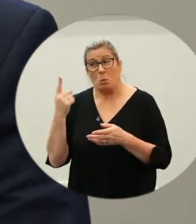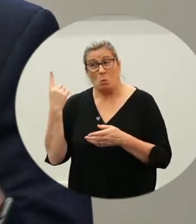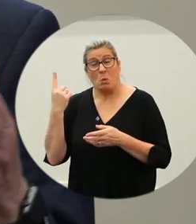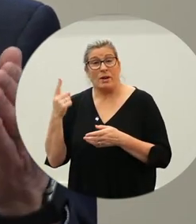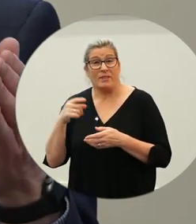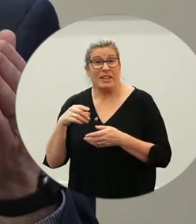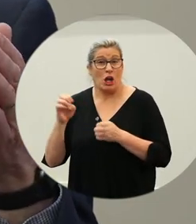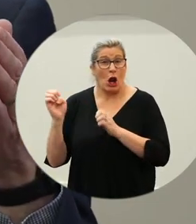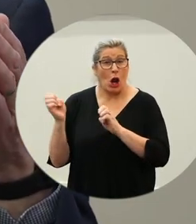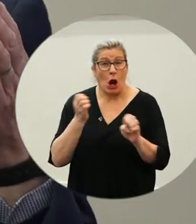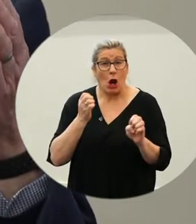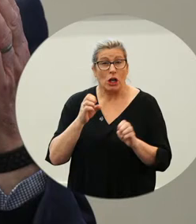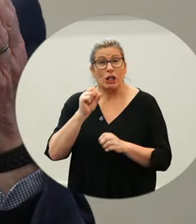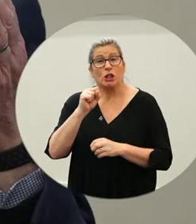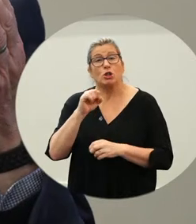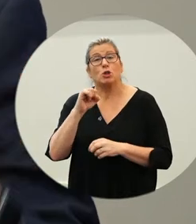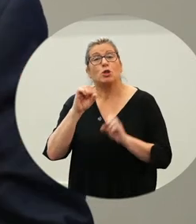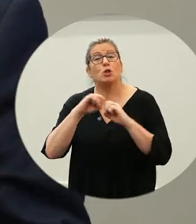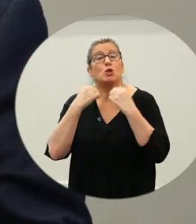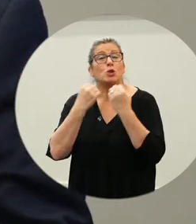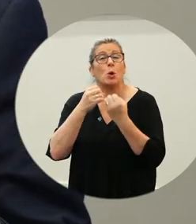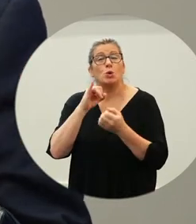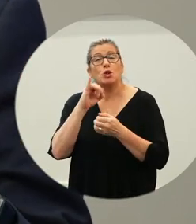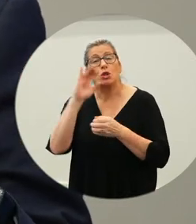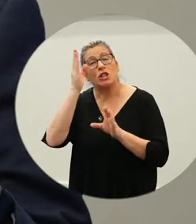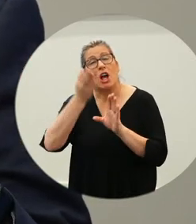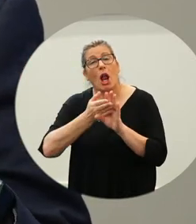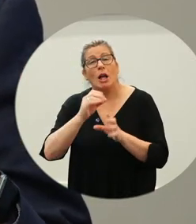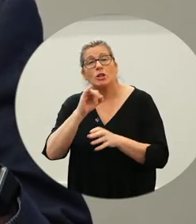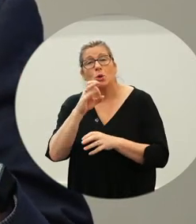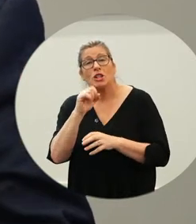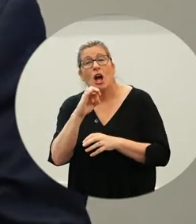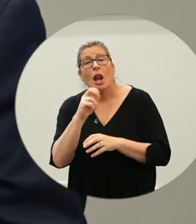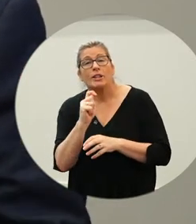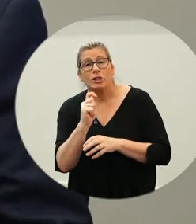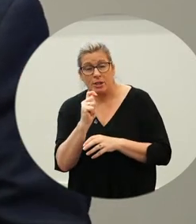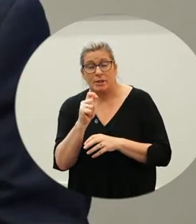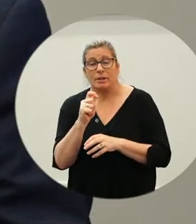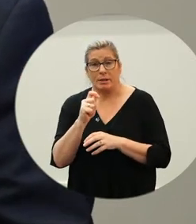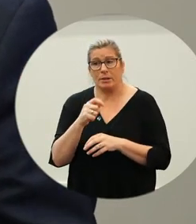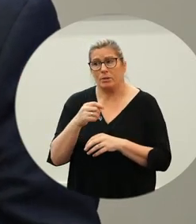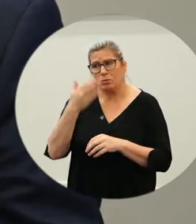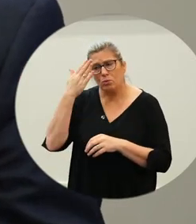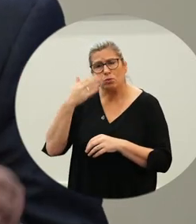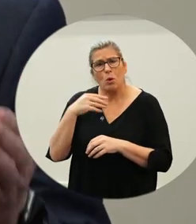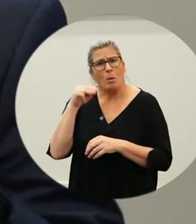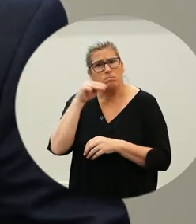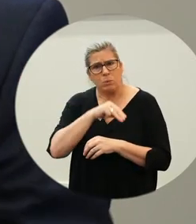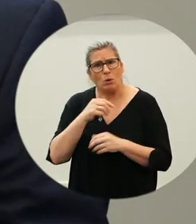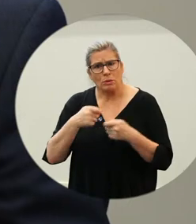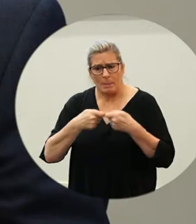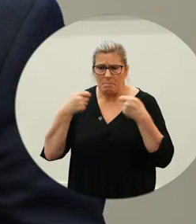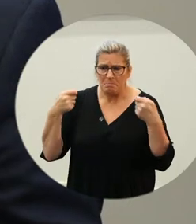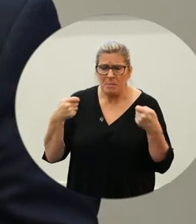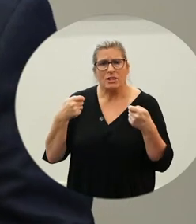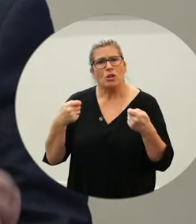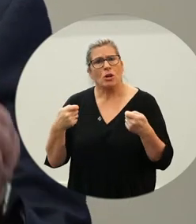who understood that it was necessary to measure the performance of the